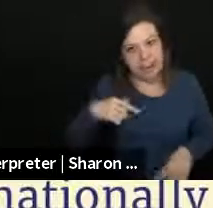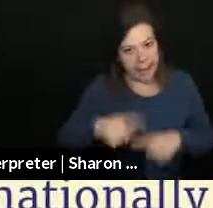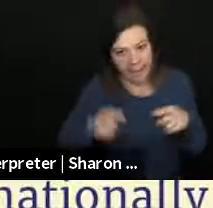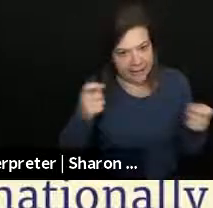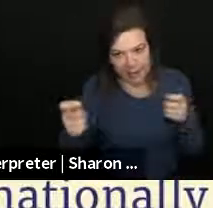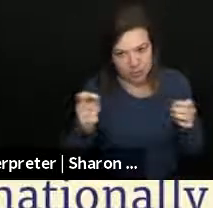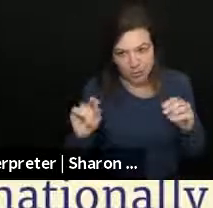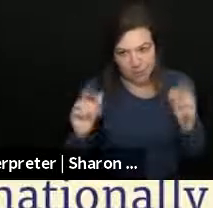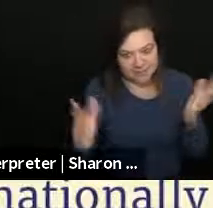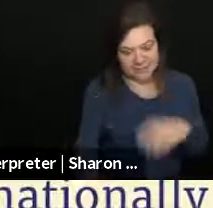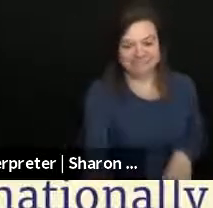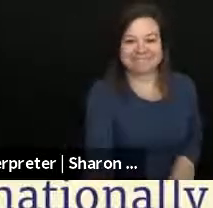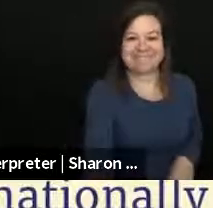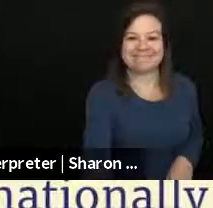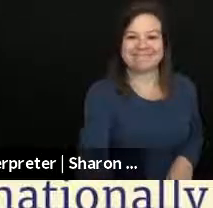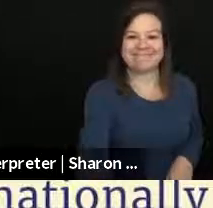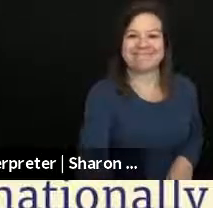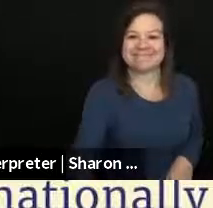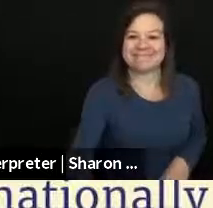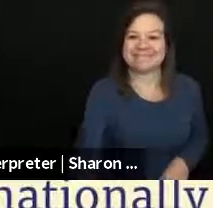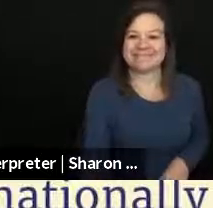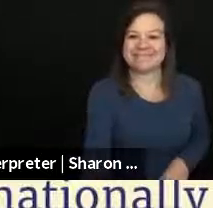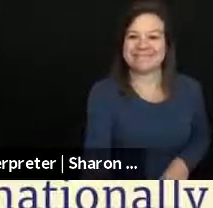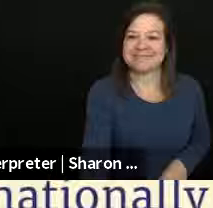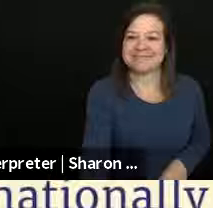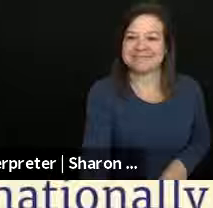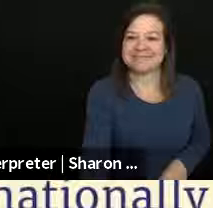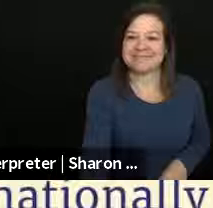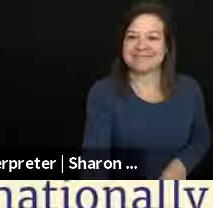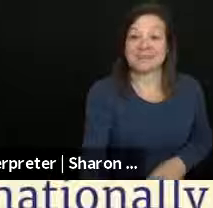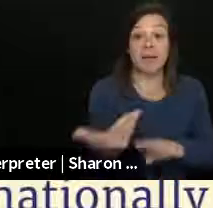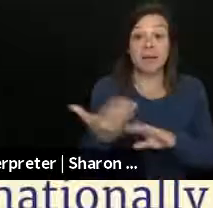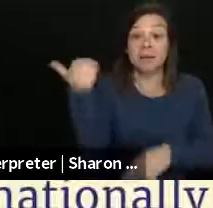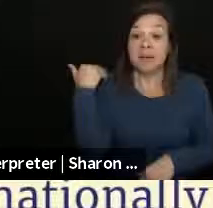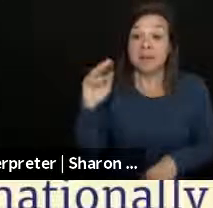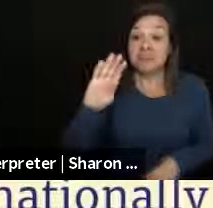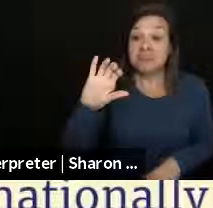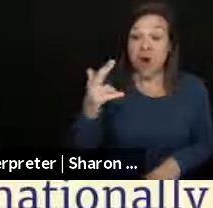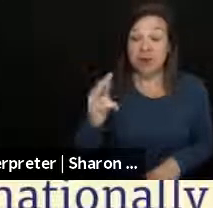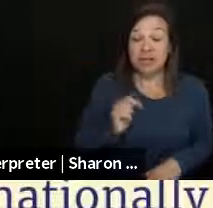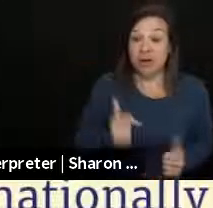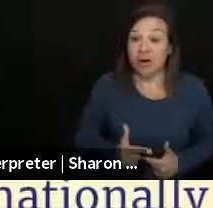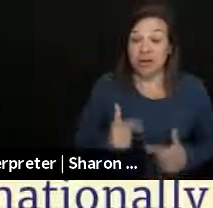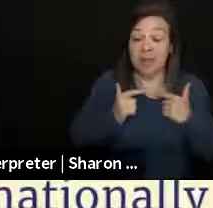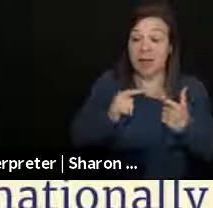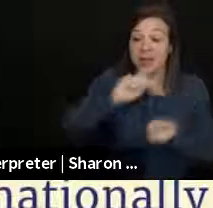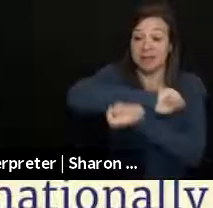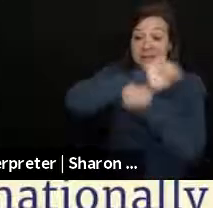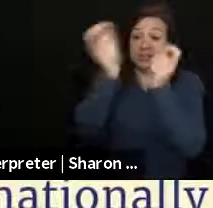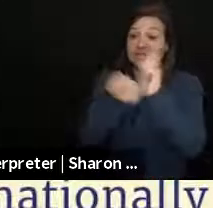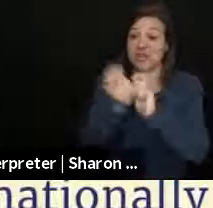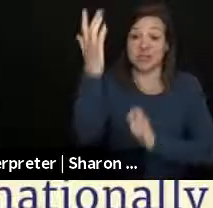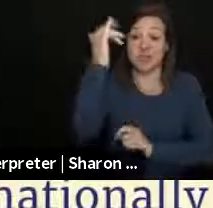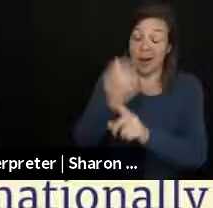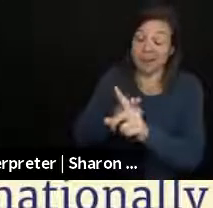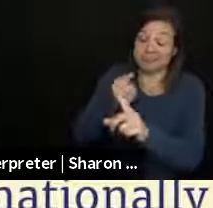So, well, back in March, I think all of our lives changed when pandemic came into the world,